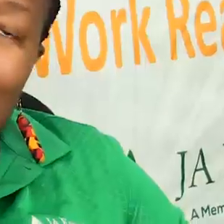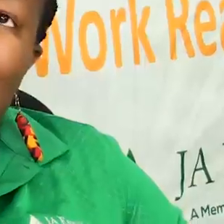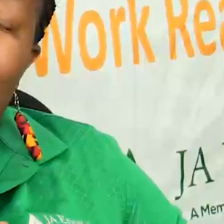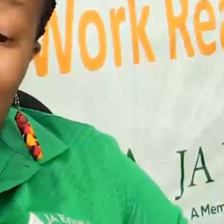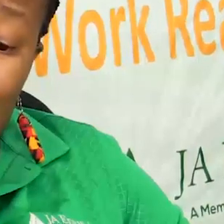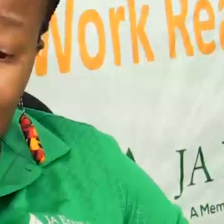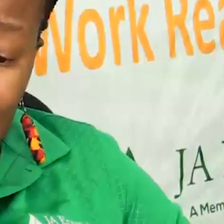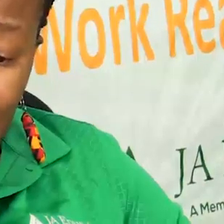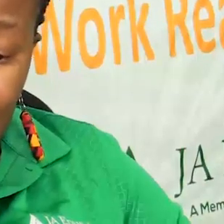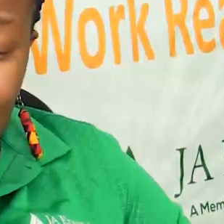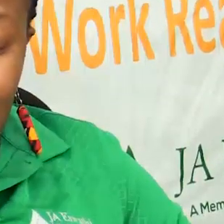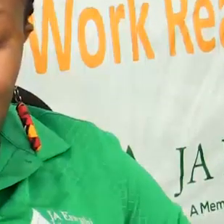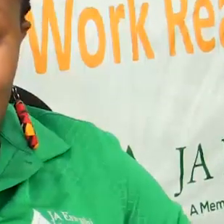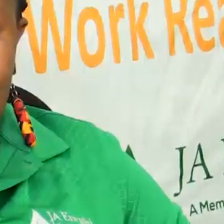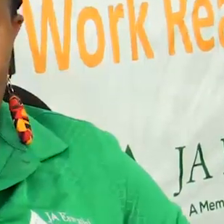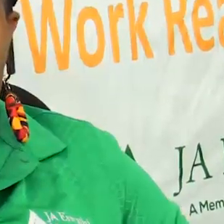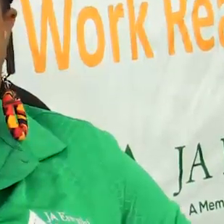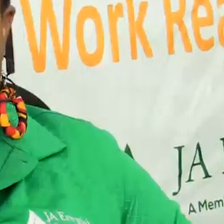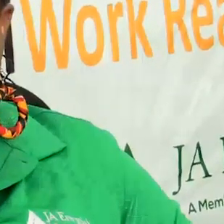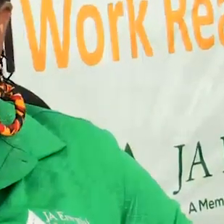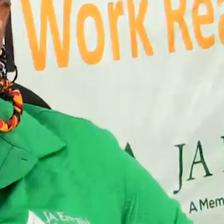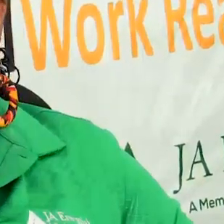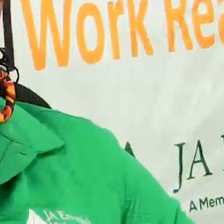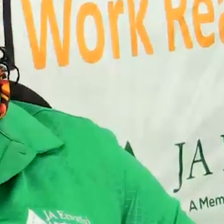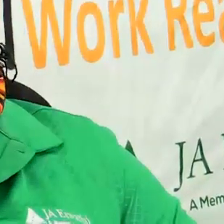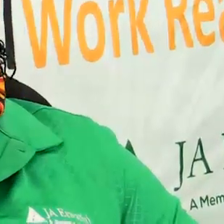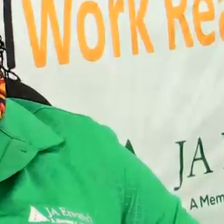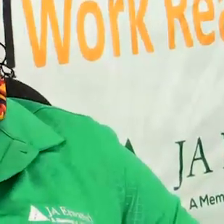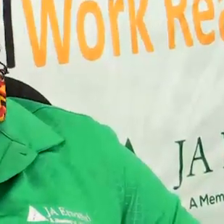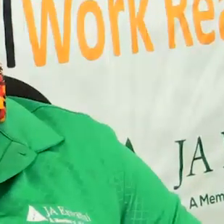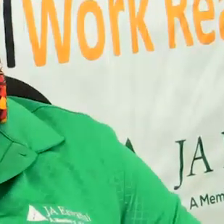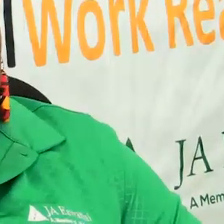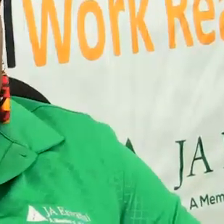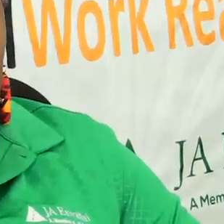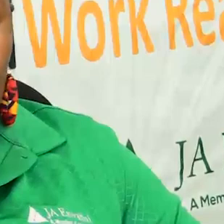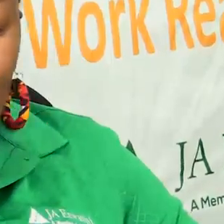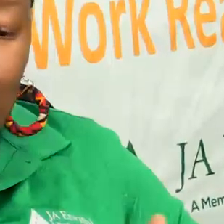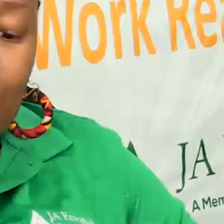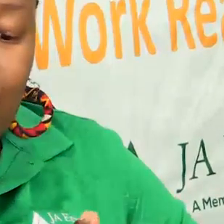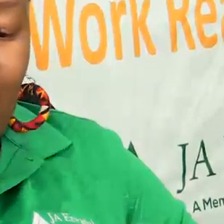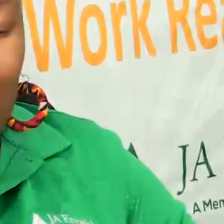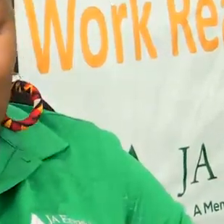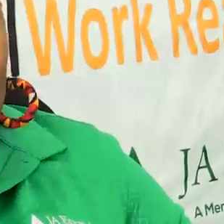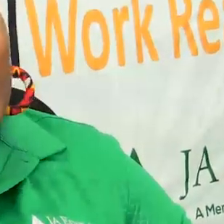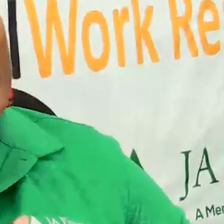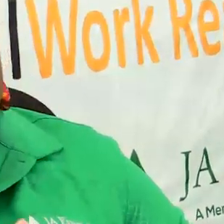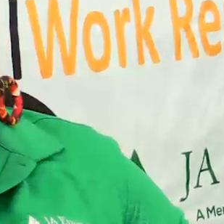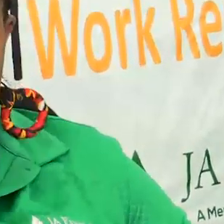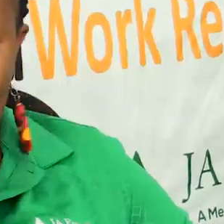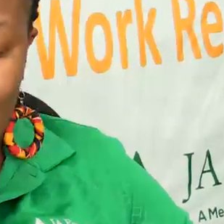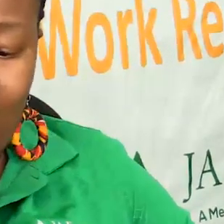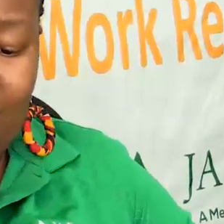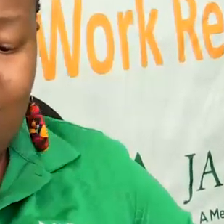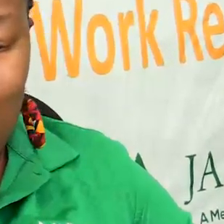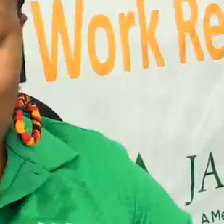essential but people like to have. Needs and wants will include categories like your food, that is your meat,